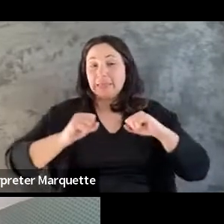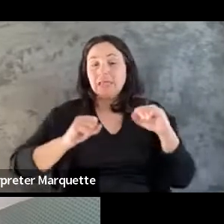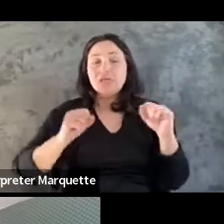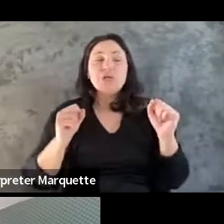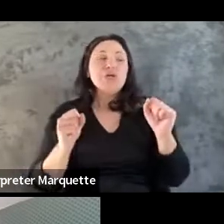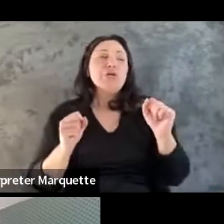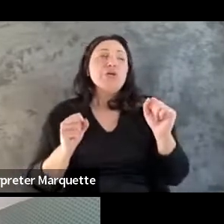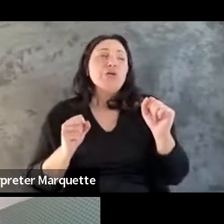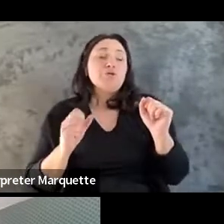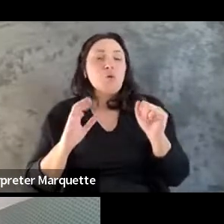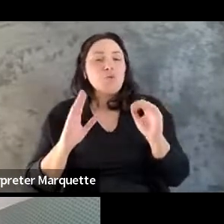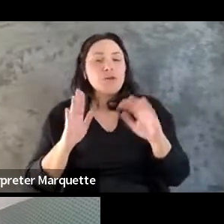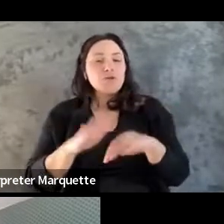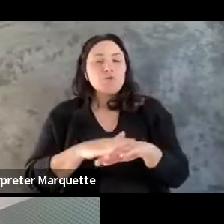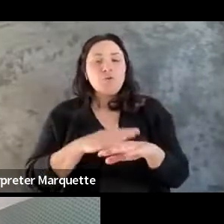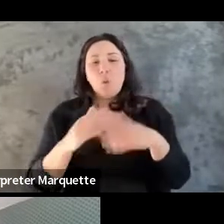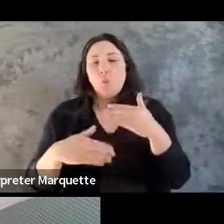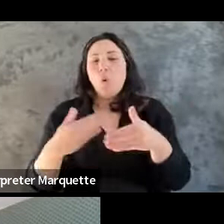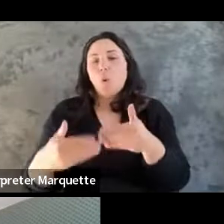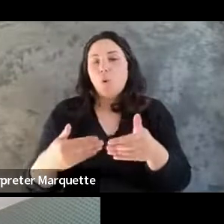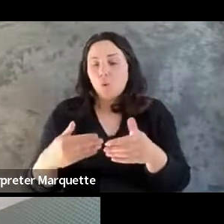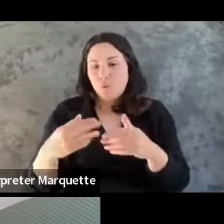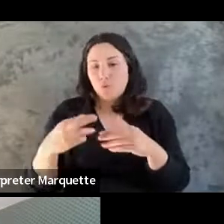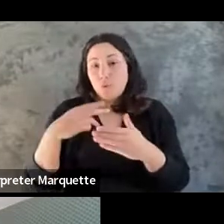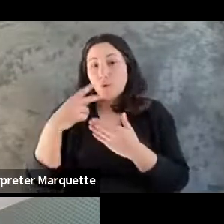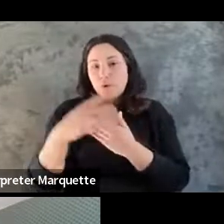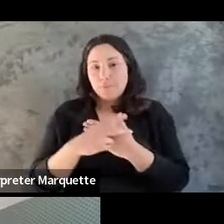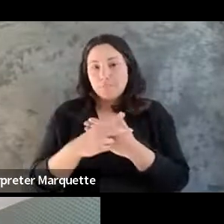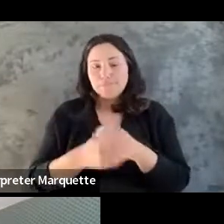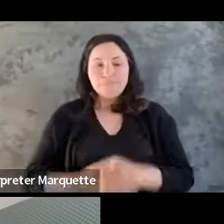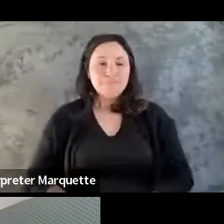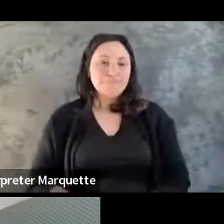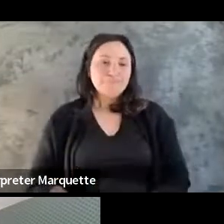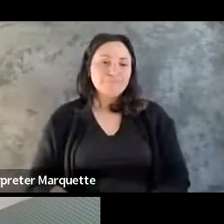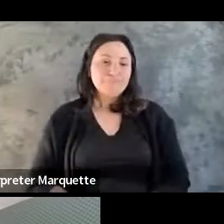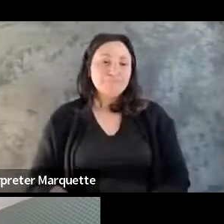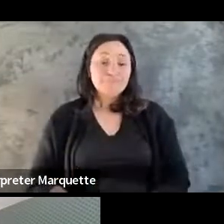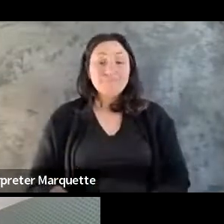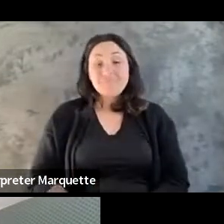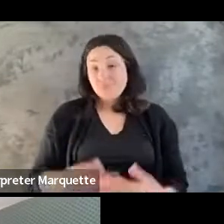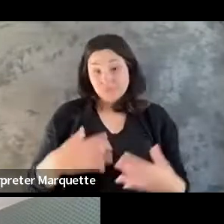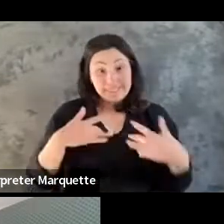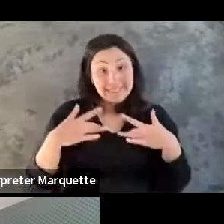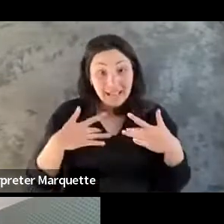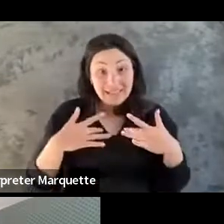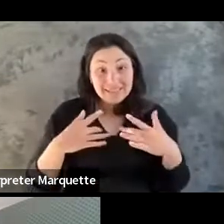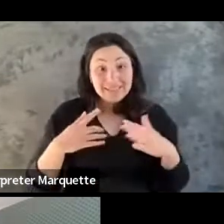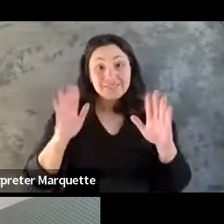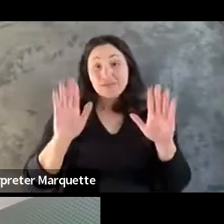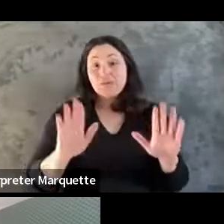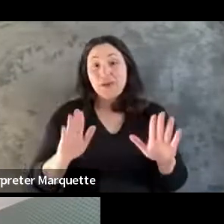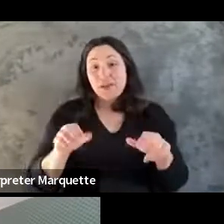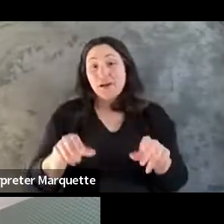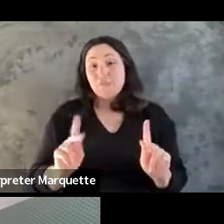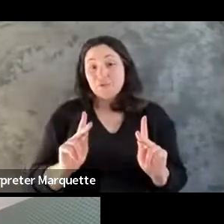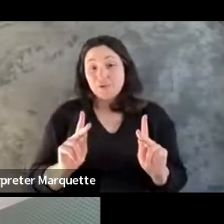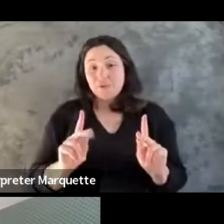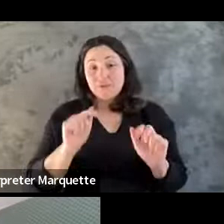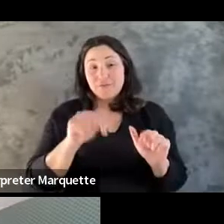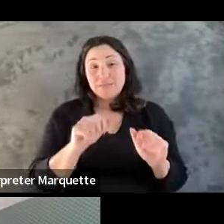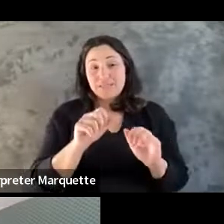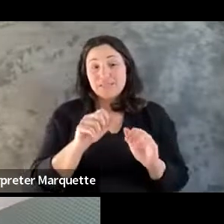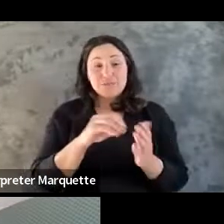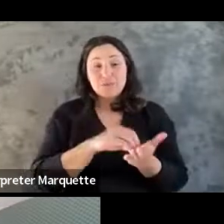out. Ultimately, we're really excited about this because this is a really phenomenal opportunity for our students to get